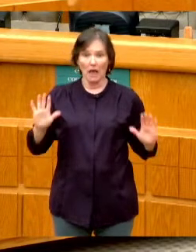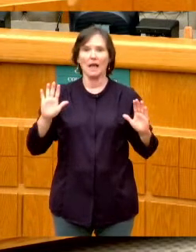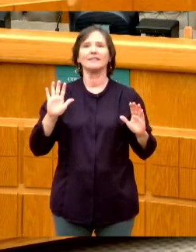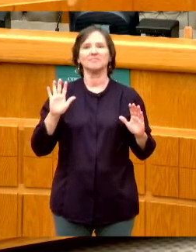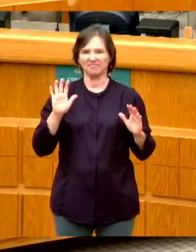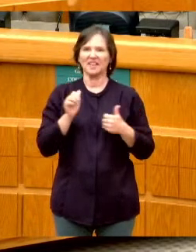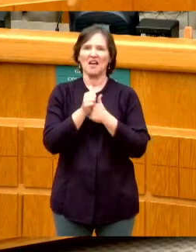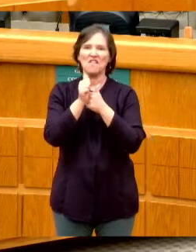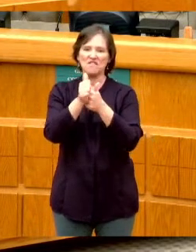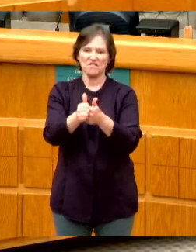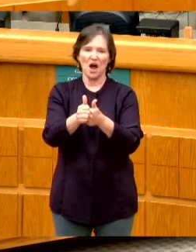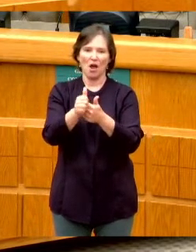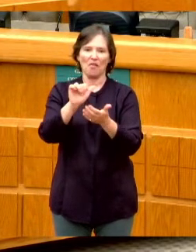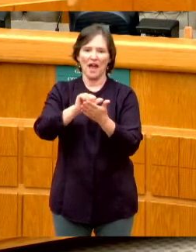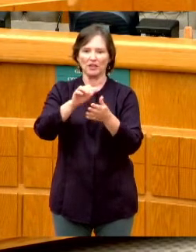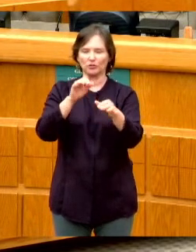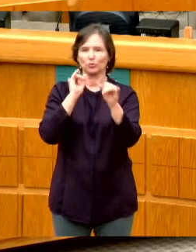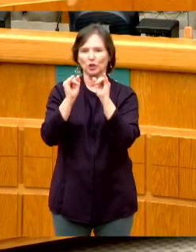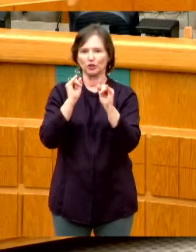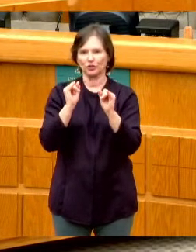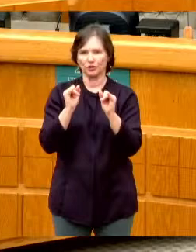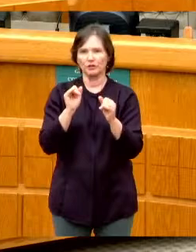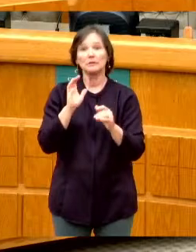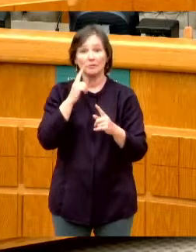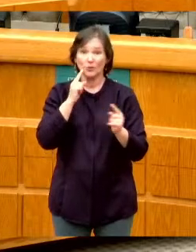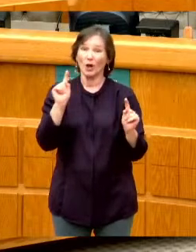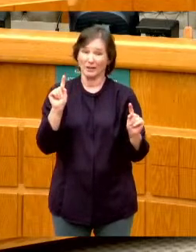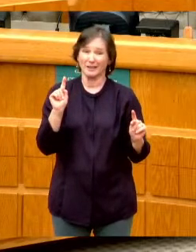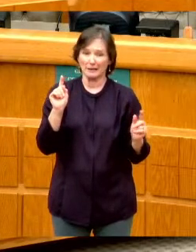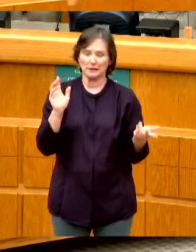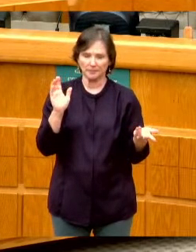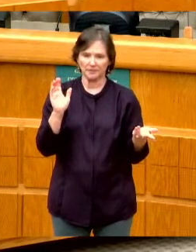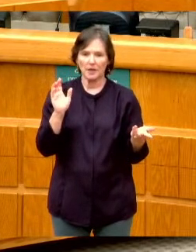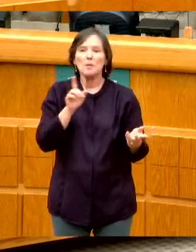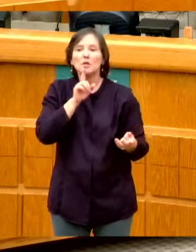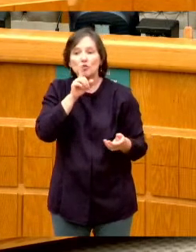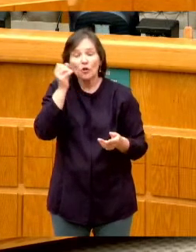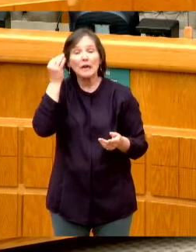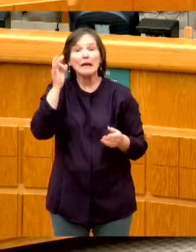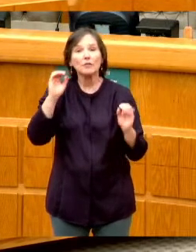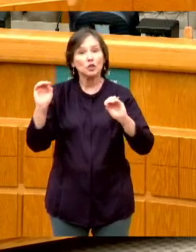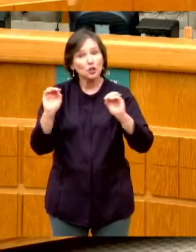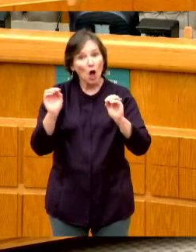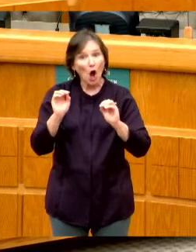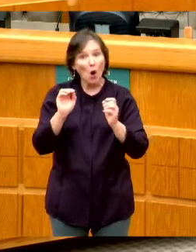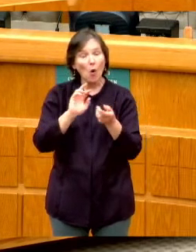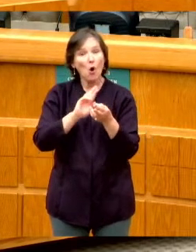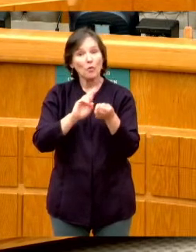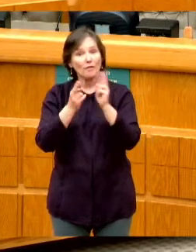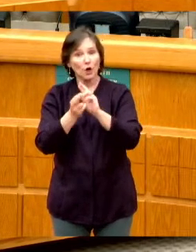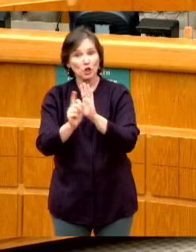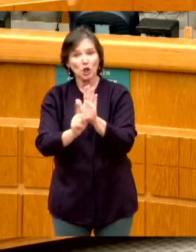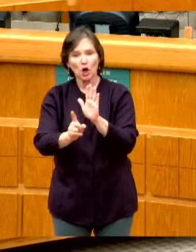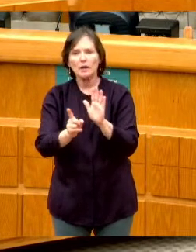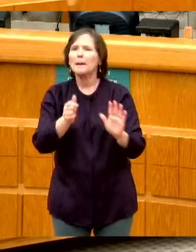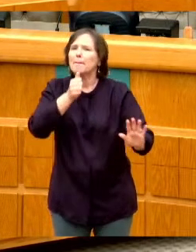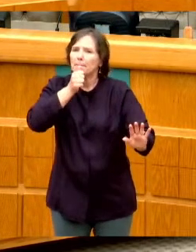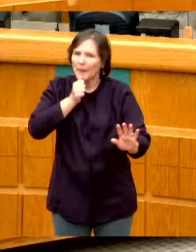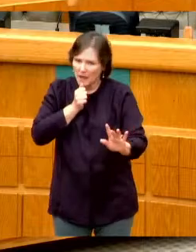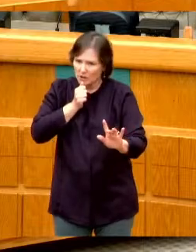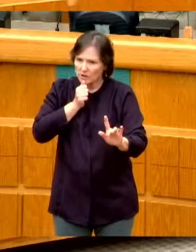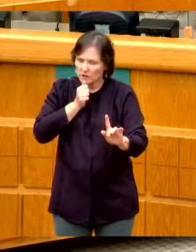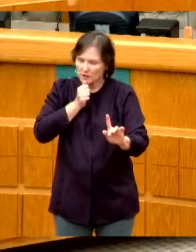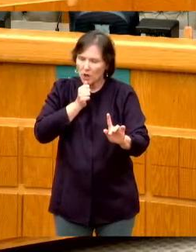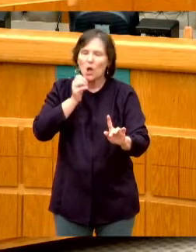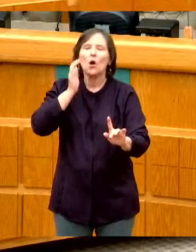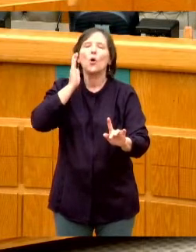And make sure that you understand that if you haven't been reverse alerted, please be patient. You will be. There's no doubt